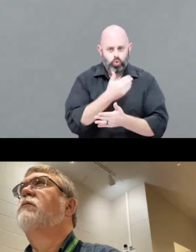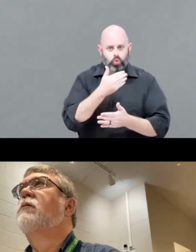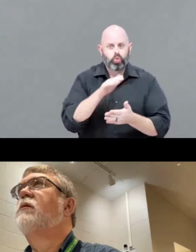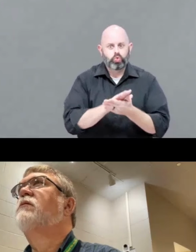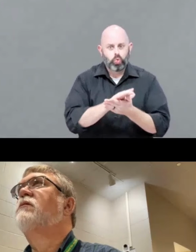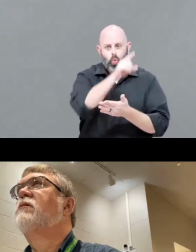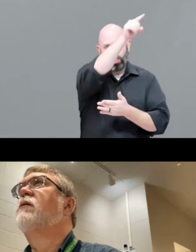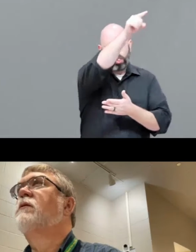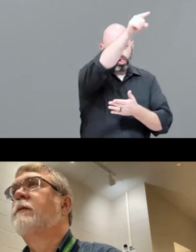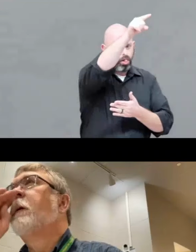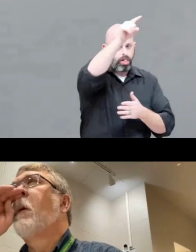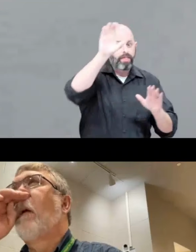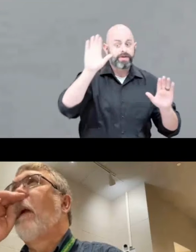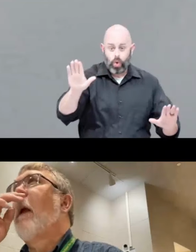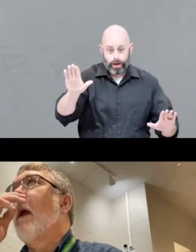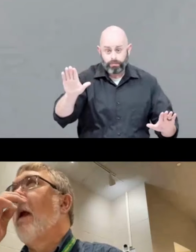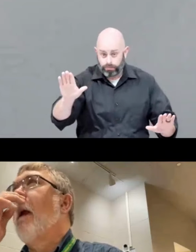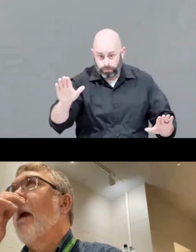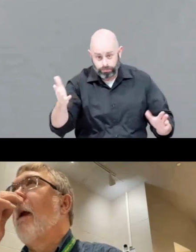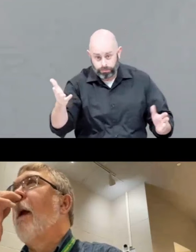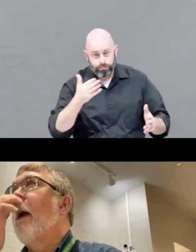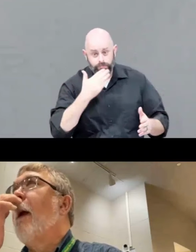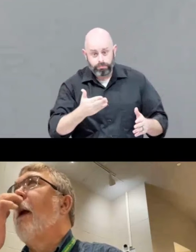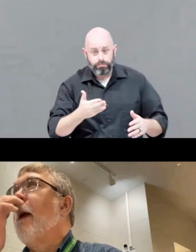Which is great. You know,